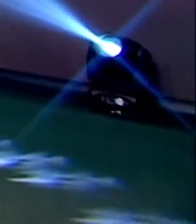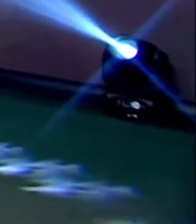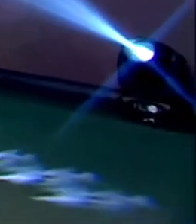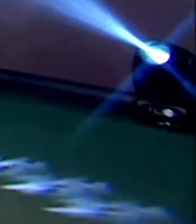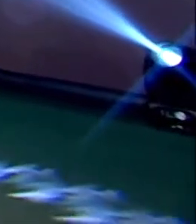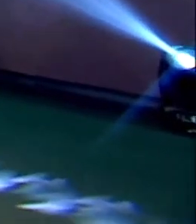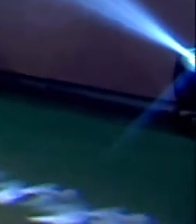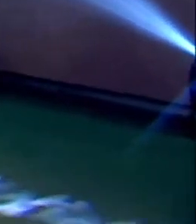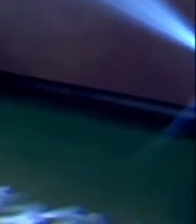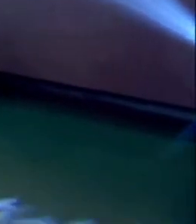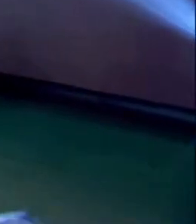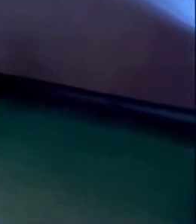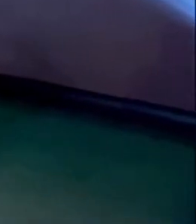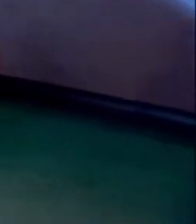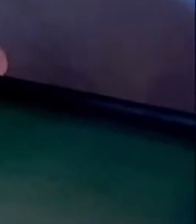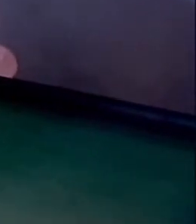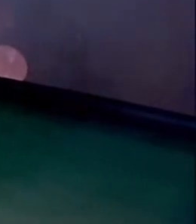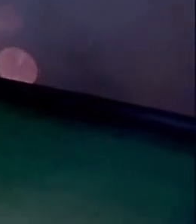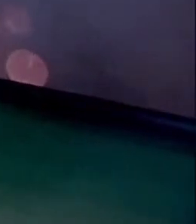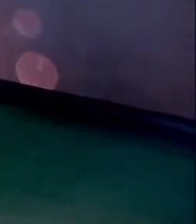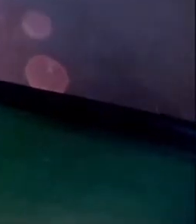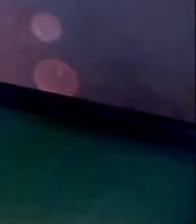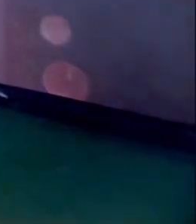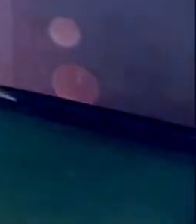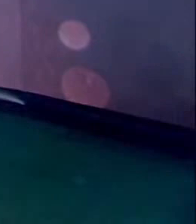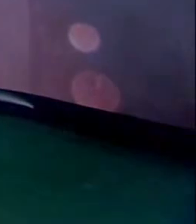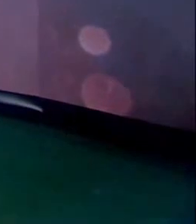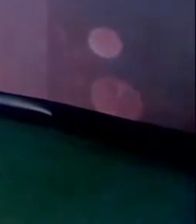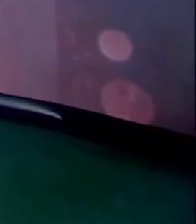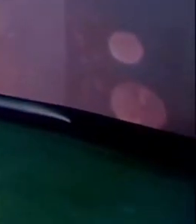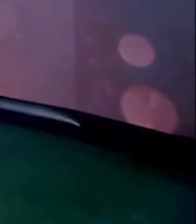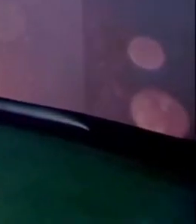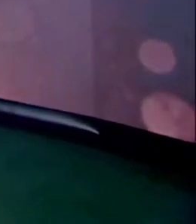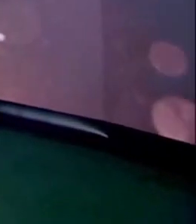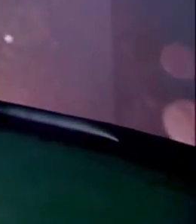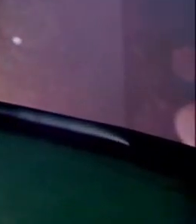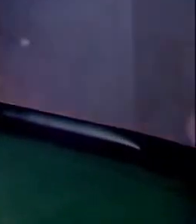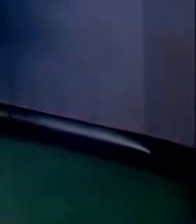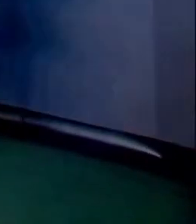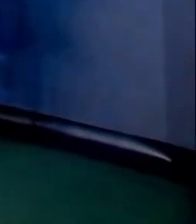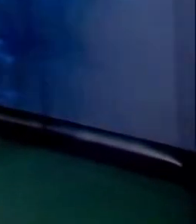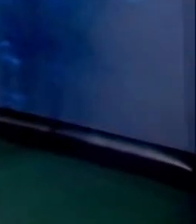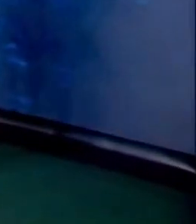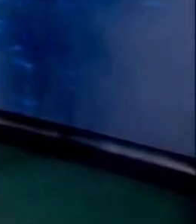Come let us adore come him. Come let us adore him.